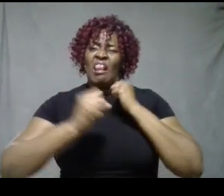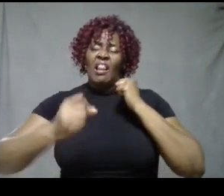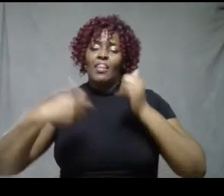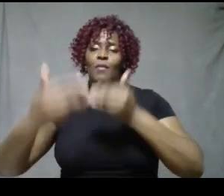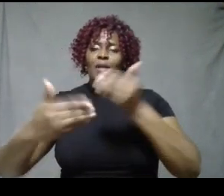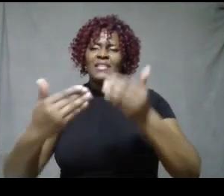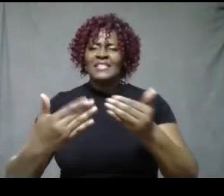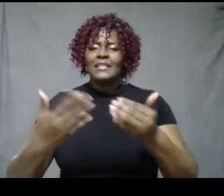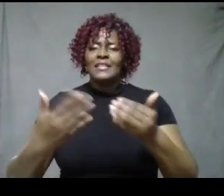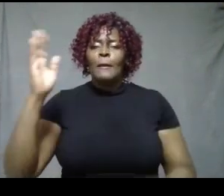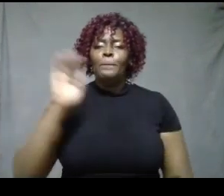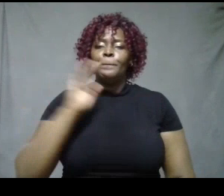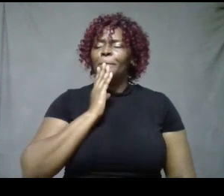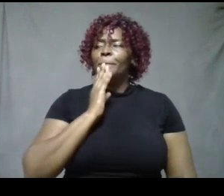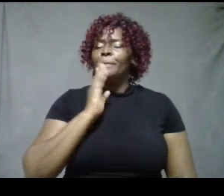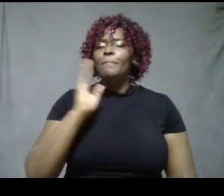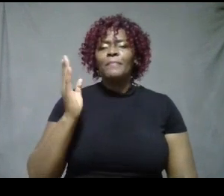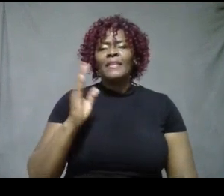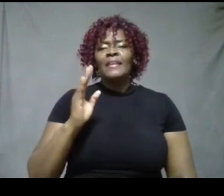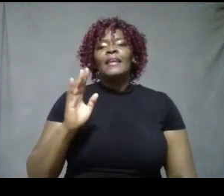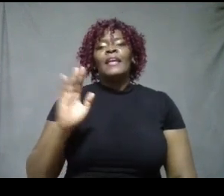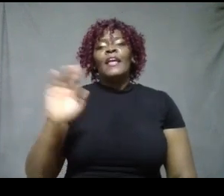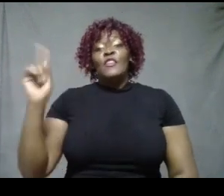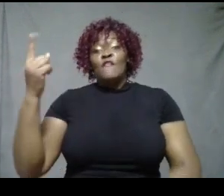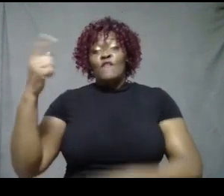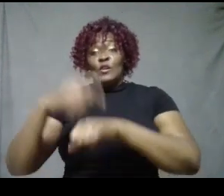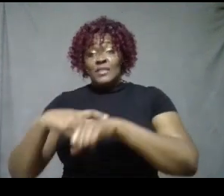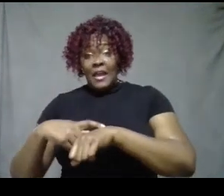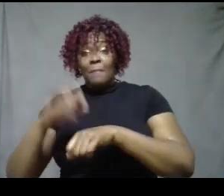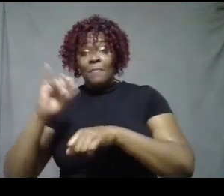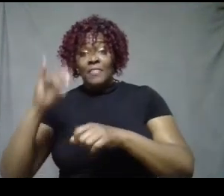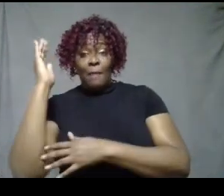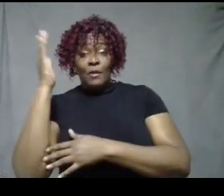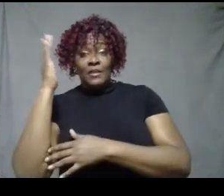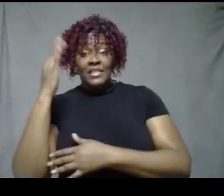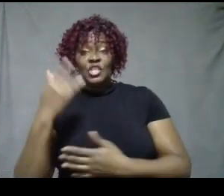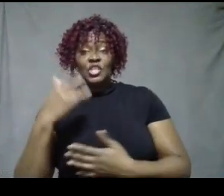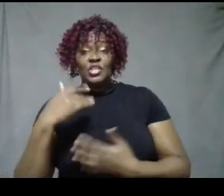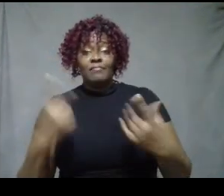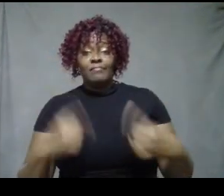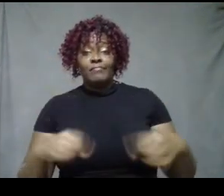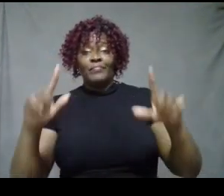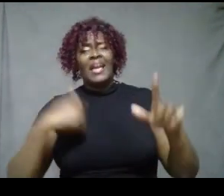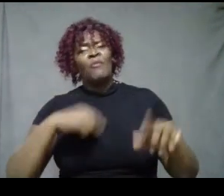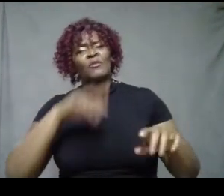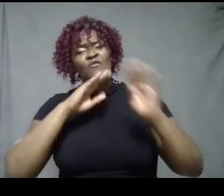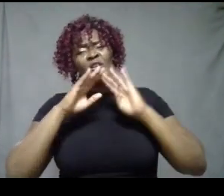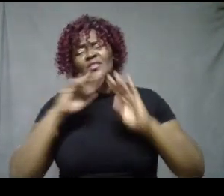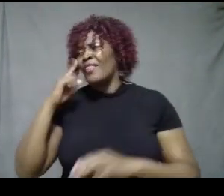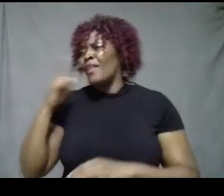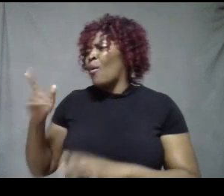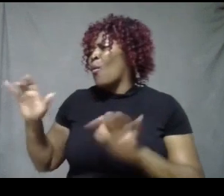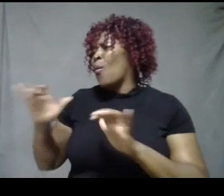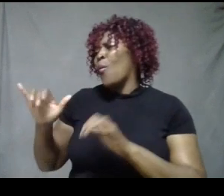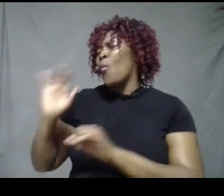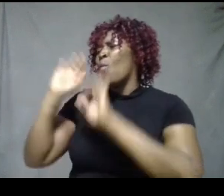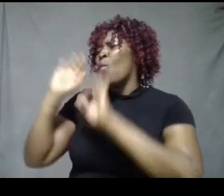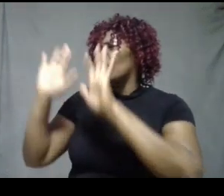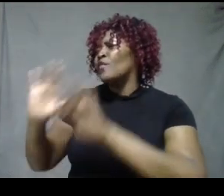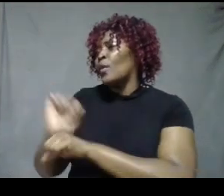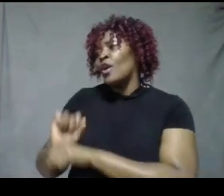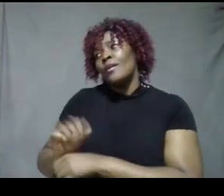was frustrated the first time that this presentation was done. I thought you'd done a wonderful job putting everything together, and I'm not going to